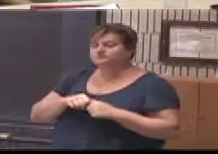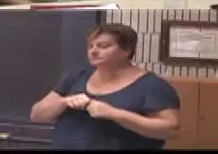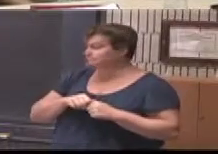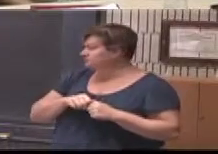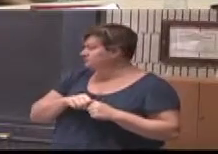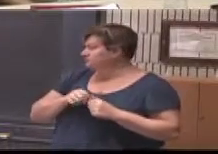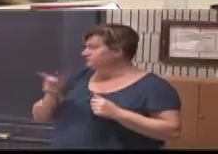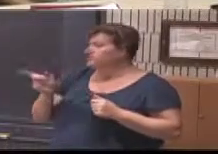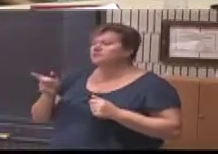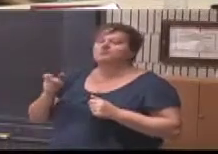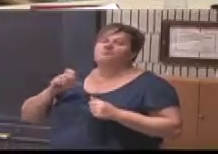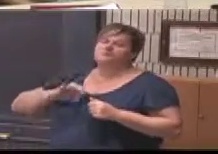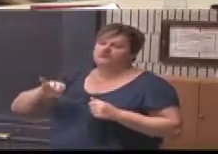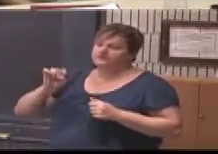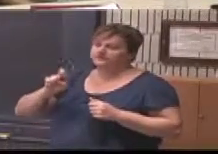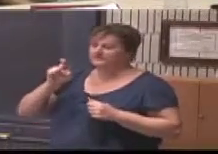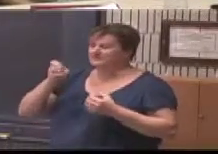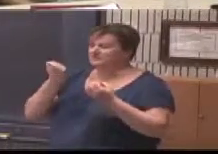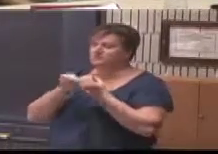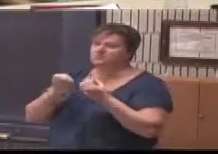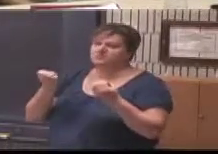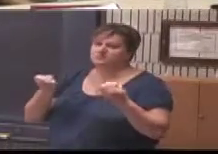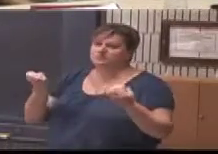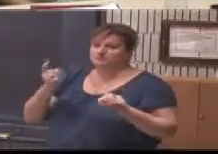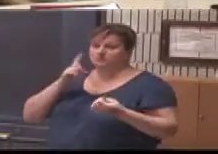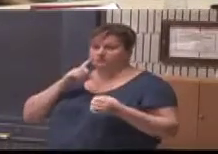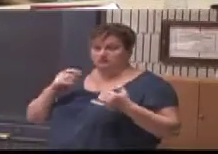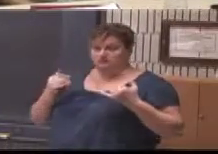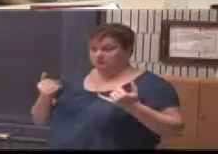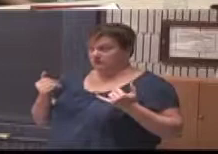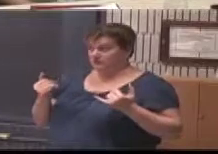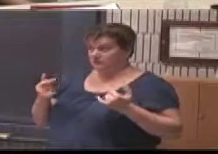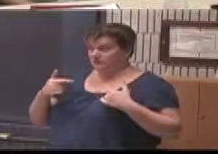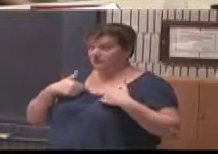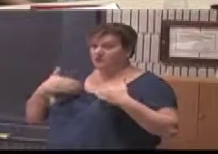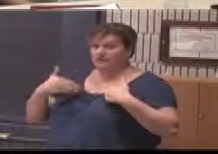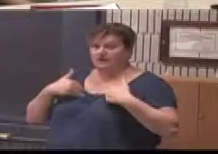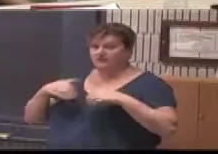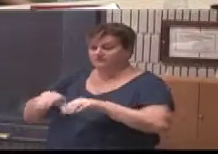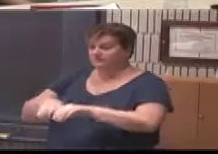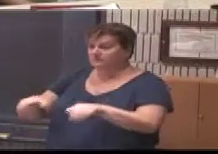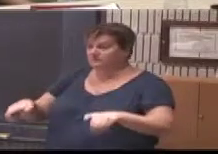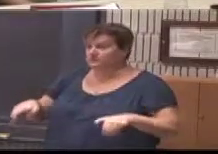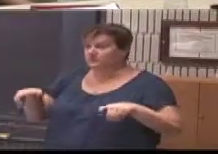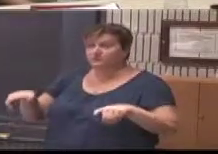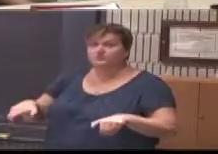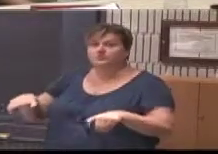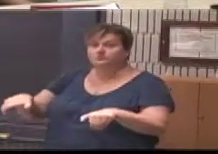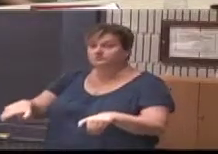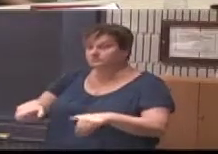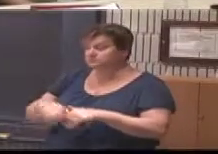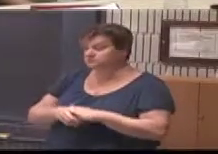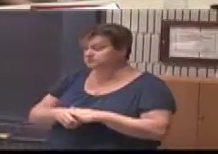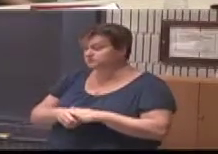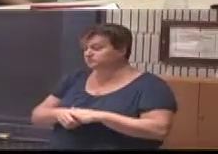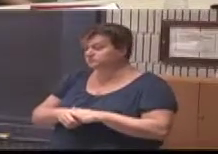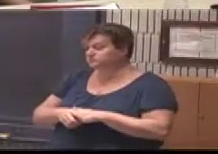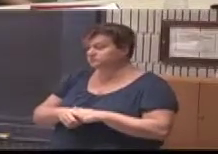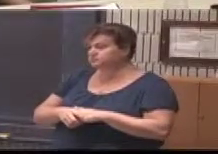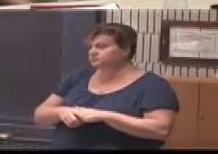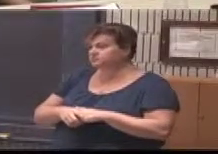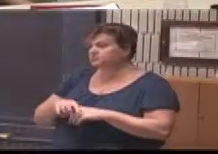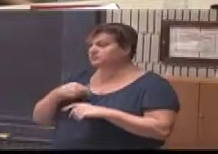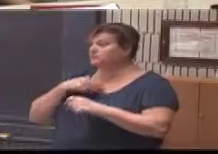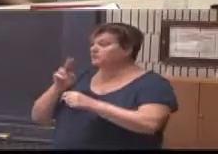is you need certain equipment along the way. For right now, I do have walkers, and I use